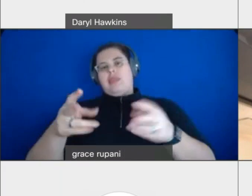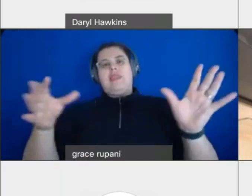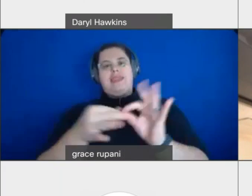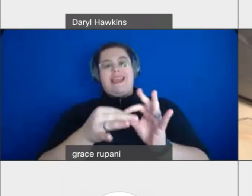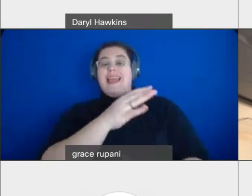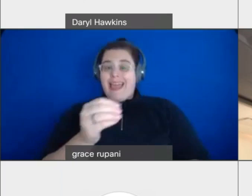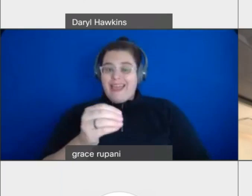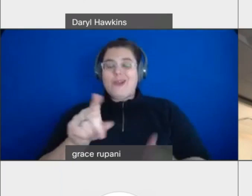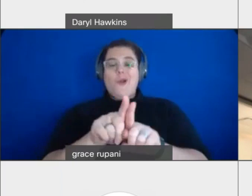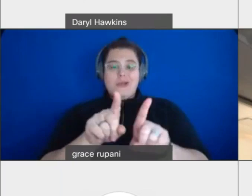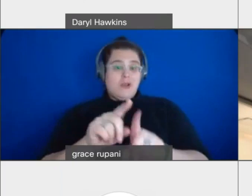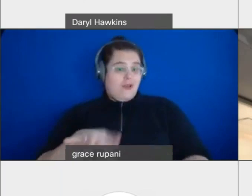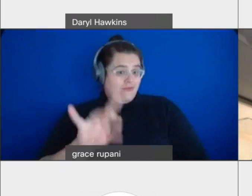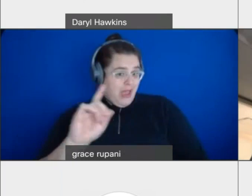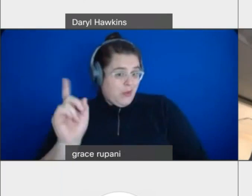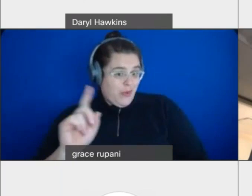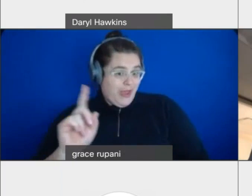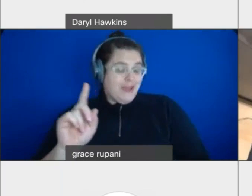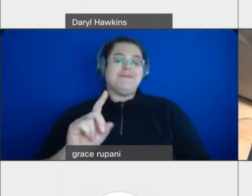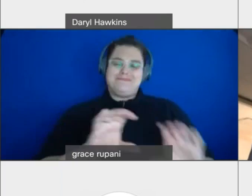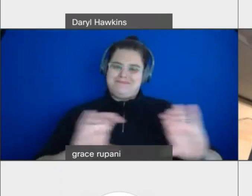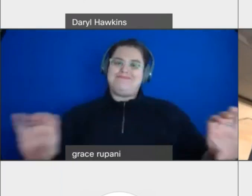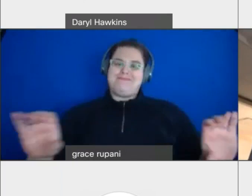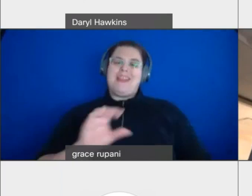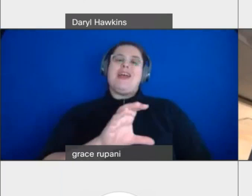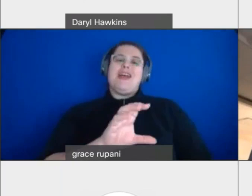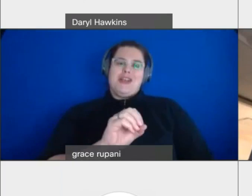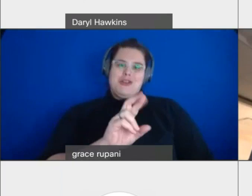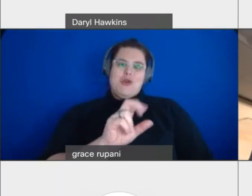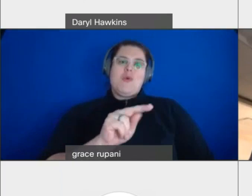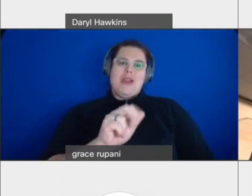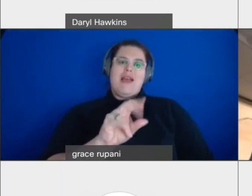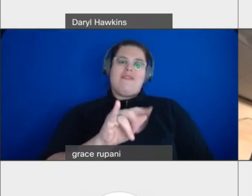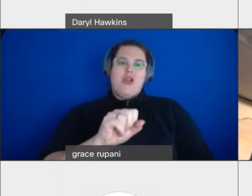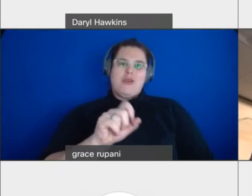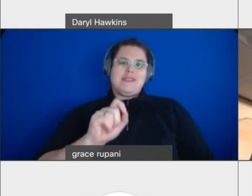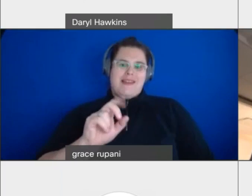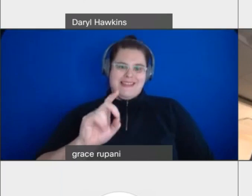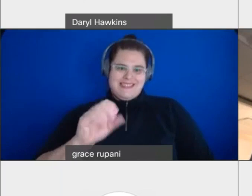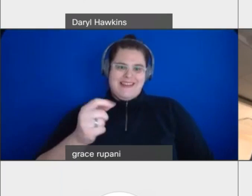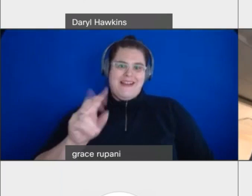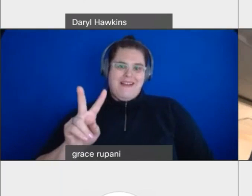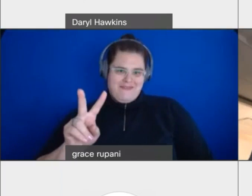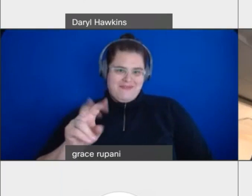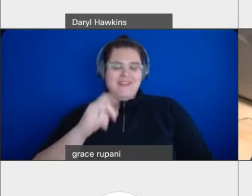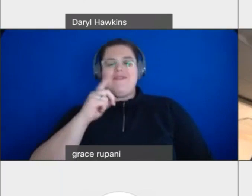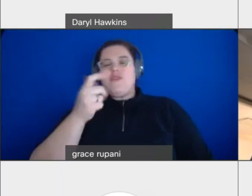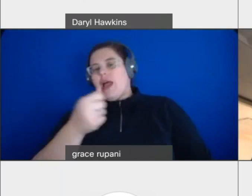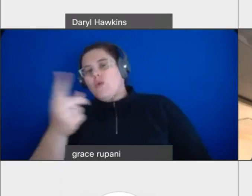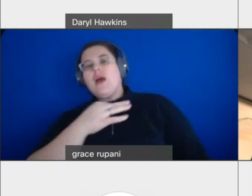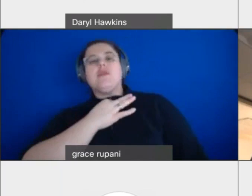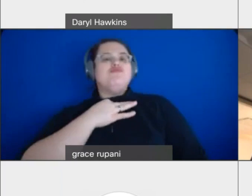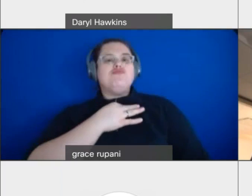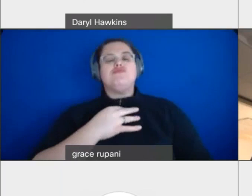coronavirus.dc.gov under the tab health guidance for those that want to take a look at that.